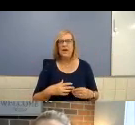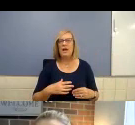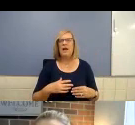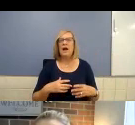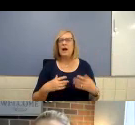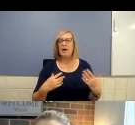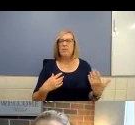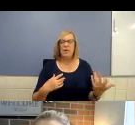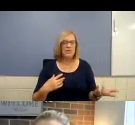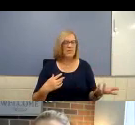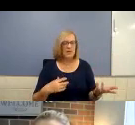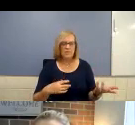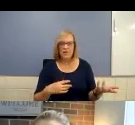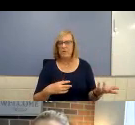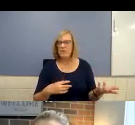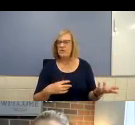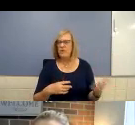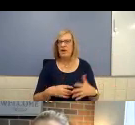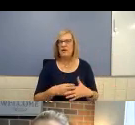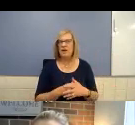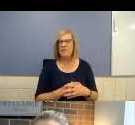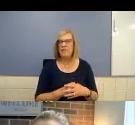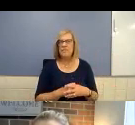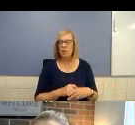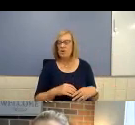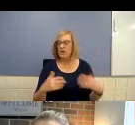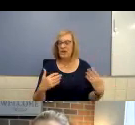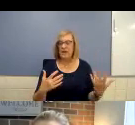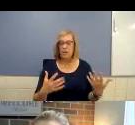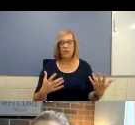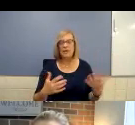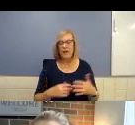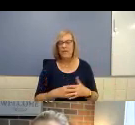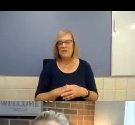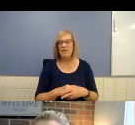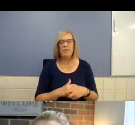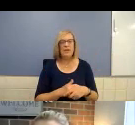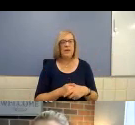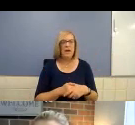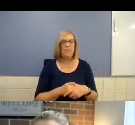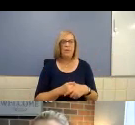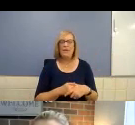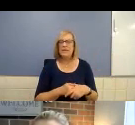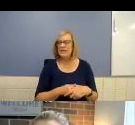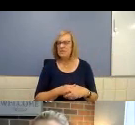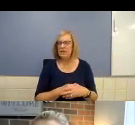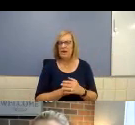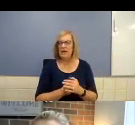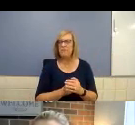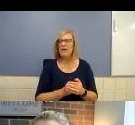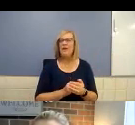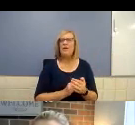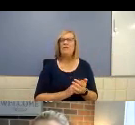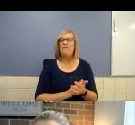So we're also known to every once in a while orchestrate a bowling night with the deaf community. Bowling tends to be